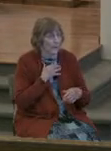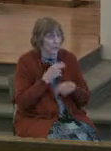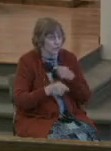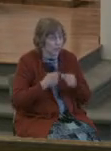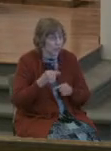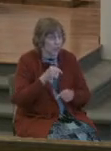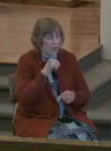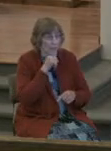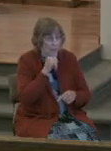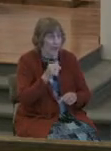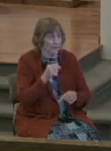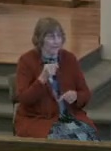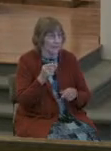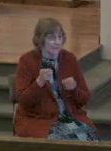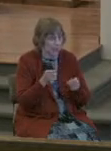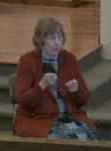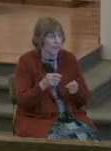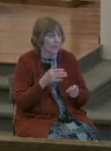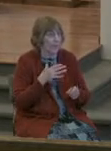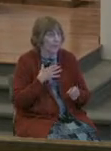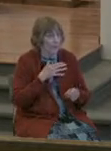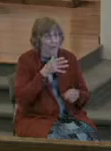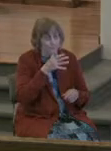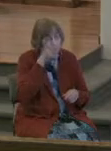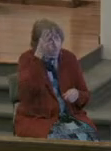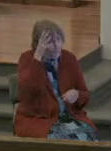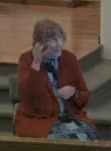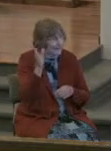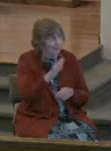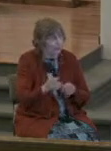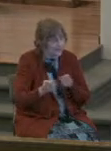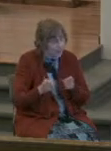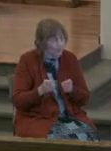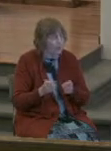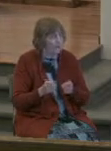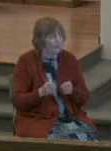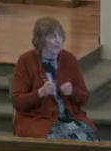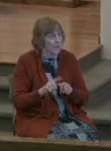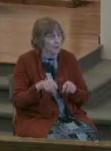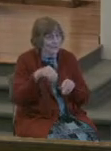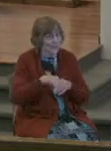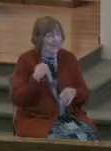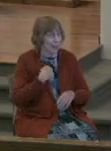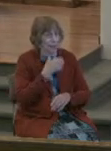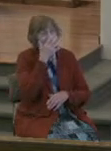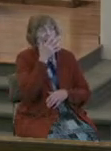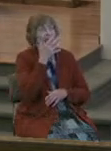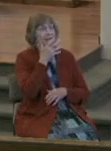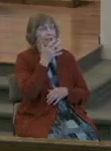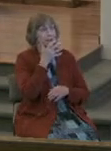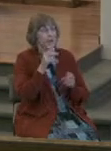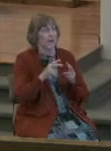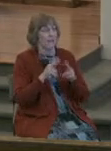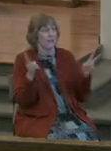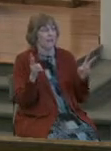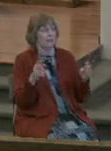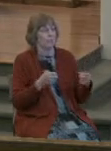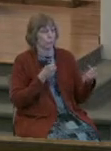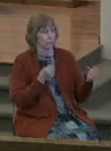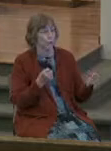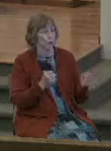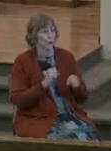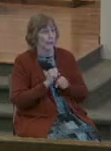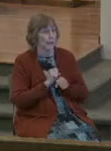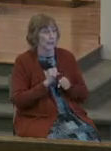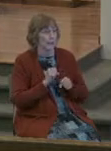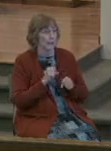parents' generation has not dealt with. But it's something that's real, it's in our faces, and it's made a very strong